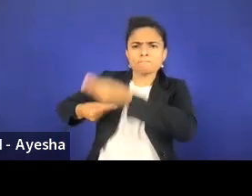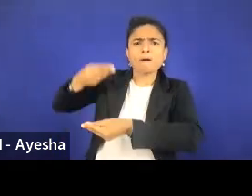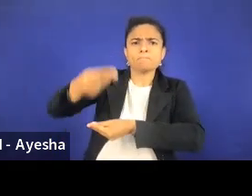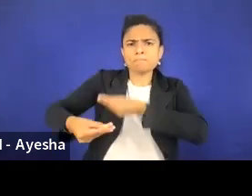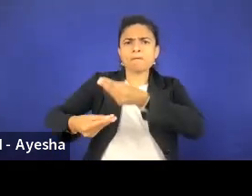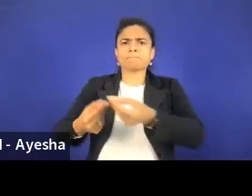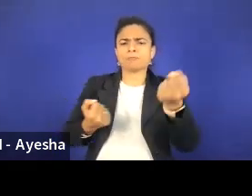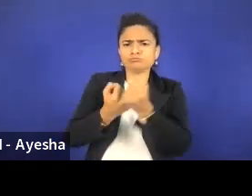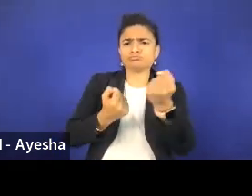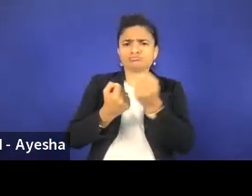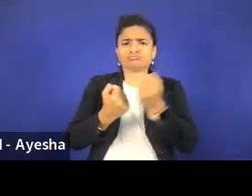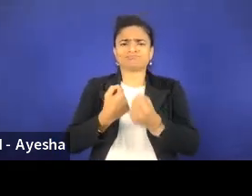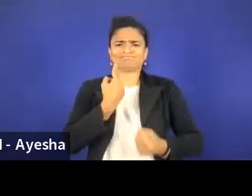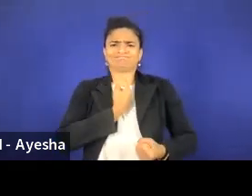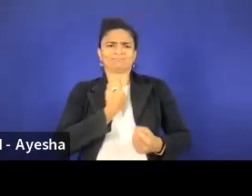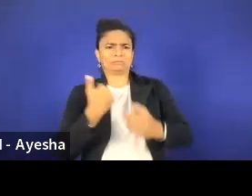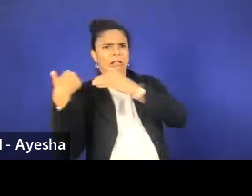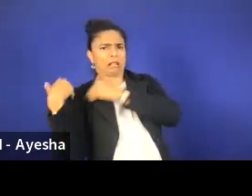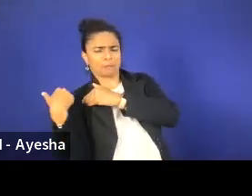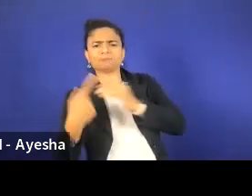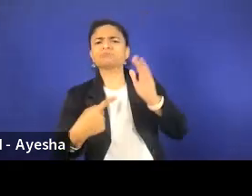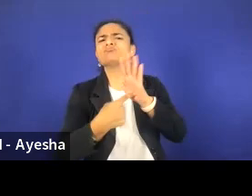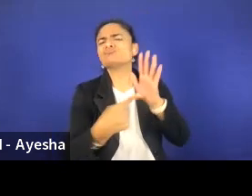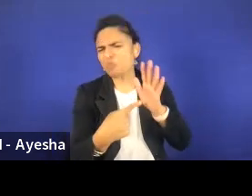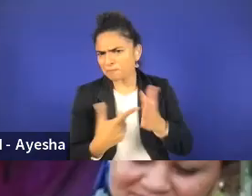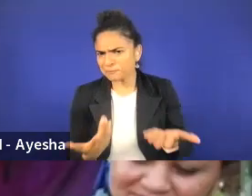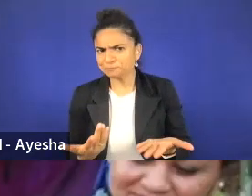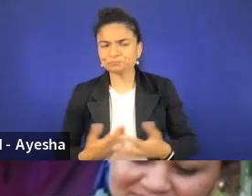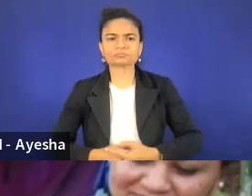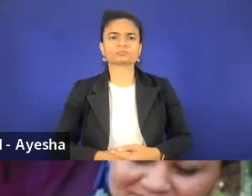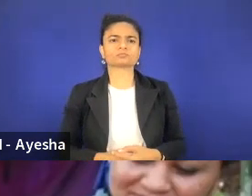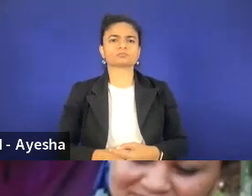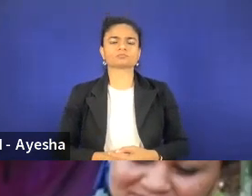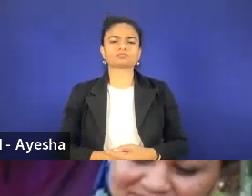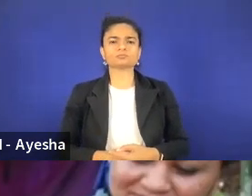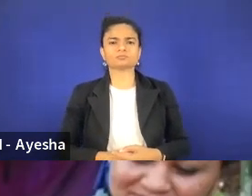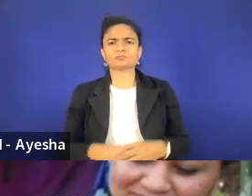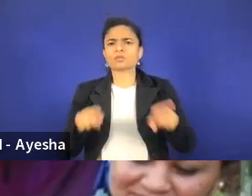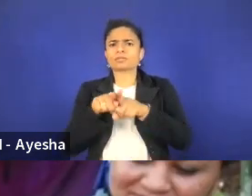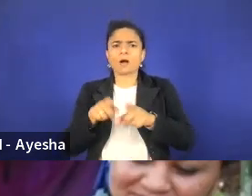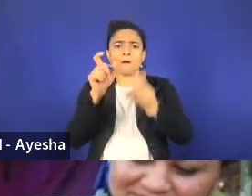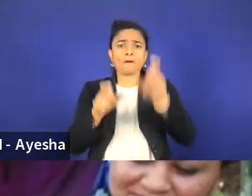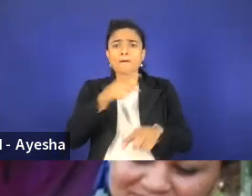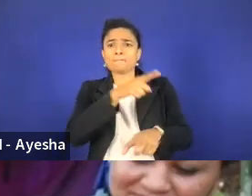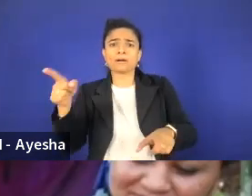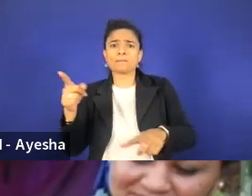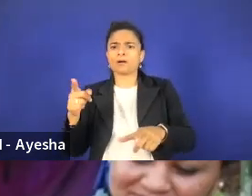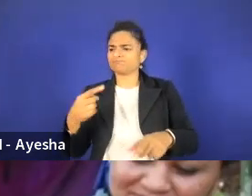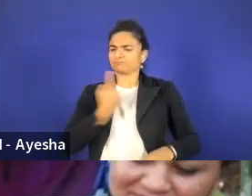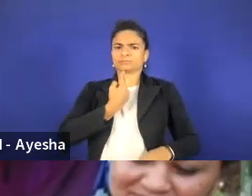prisoner dependents and single mothers or fathers. The Senior Citizen Pension Scheme,